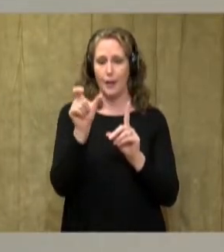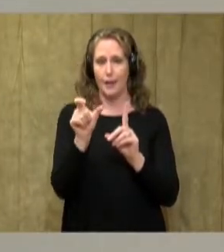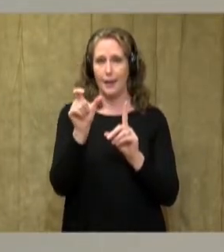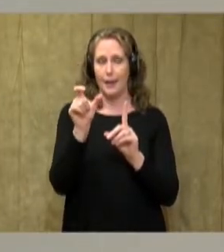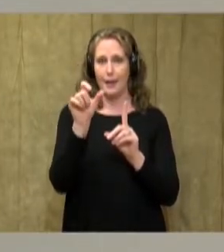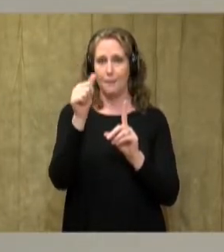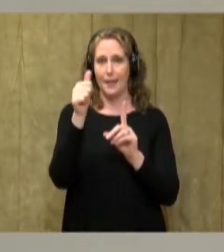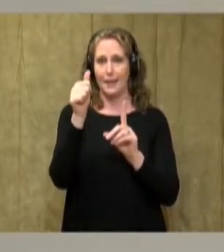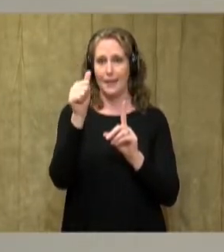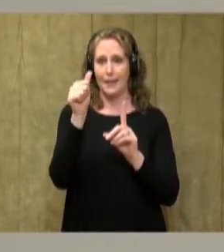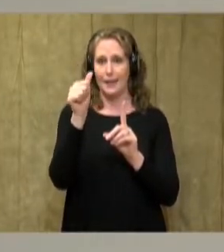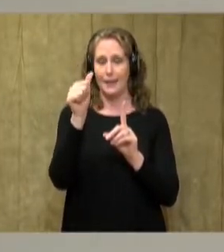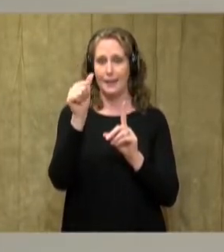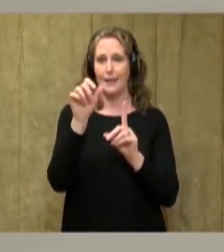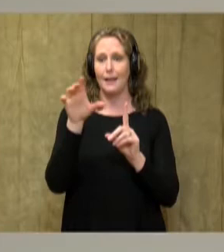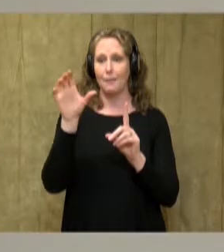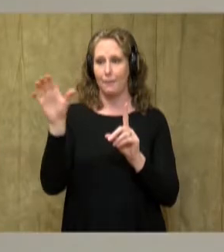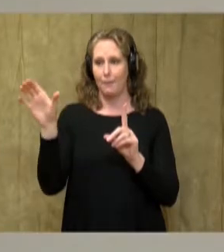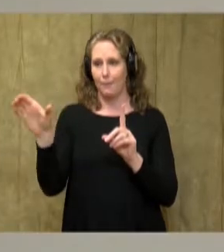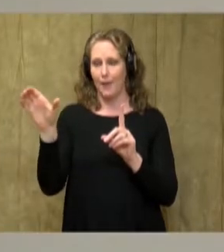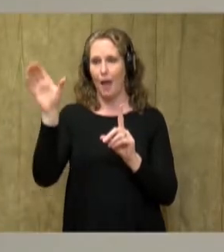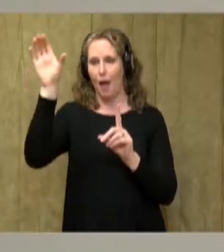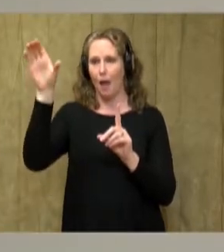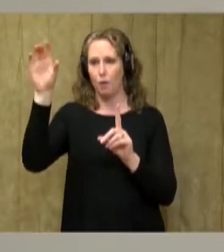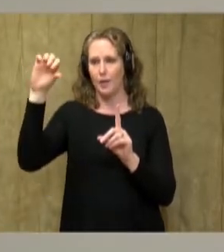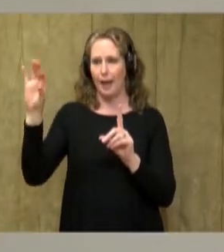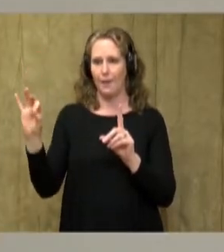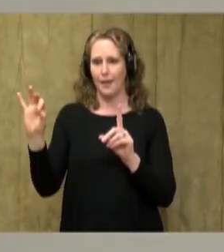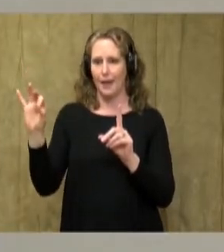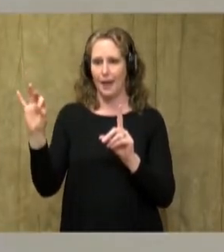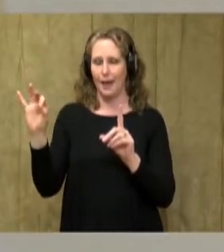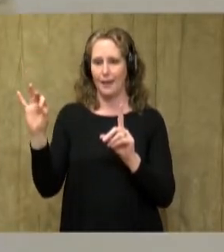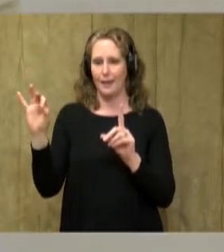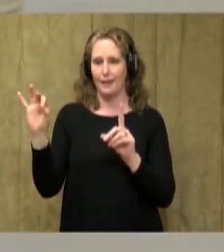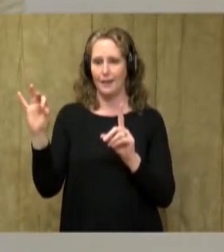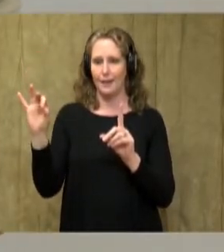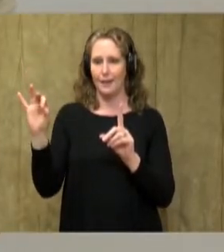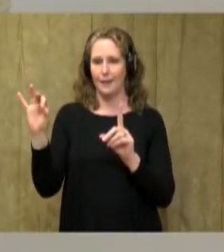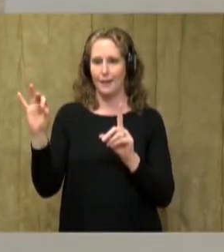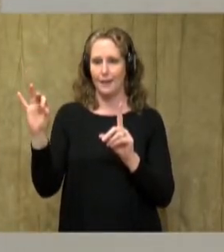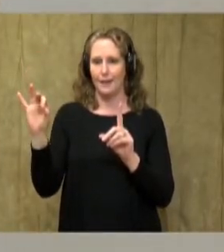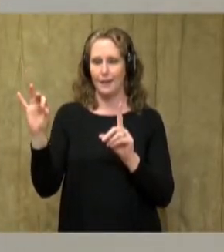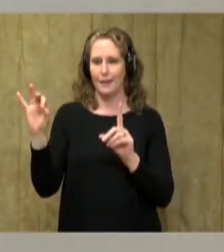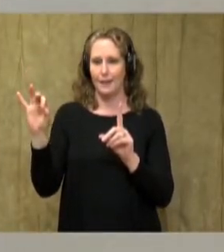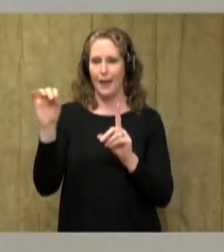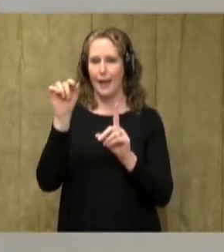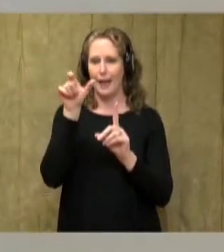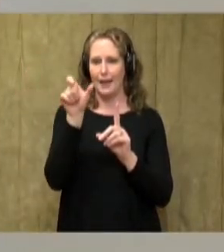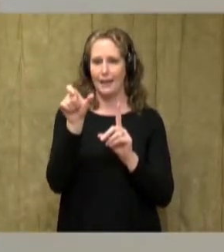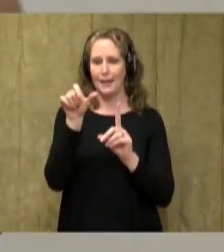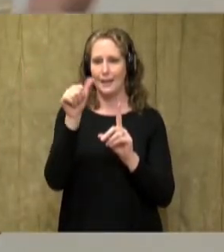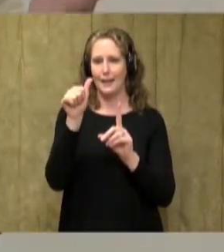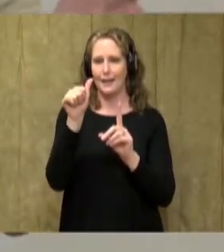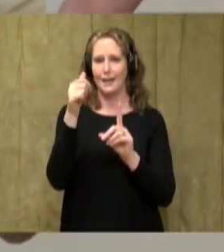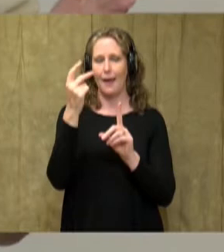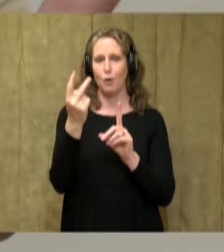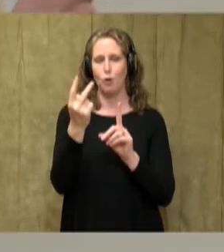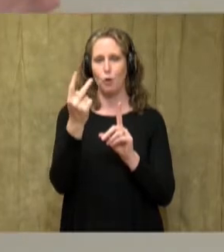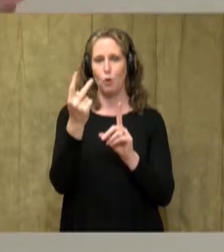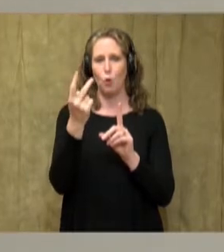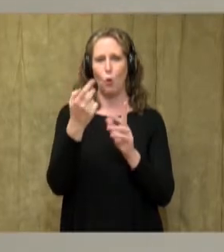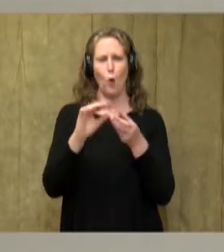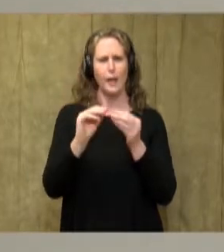9 in my hundreds place. And I have a 2 in my tens place. What number am